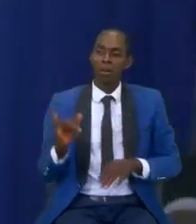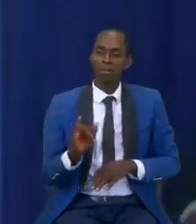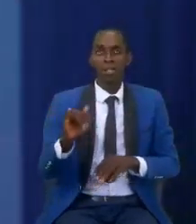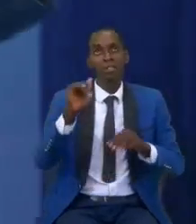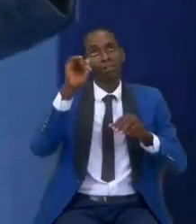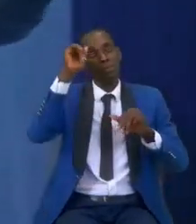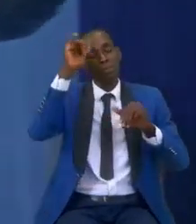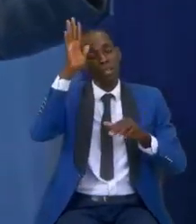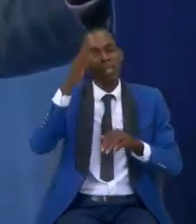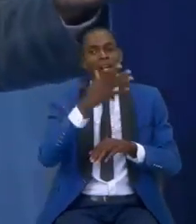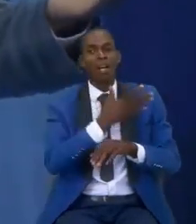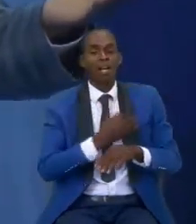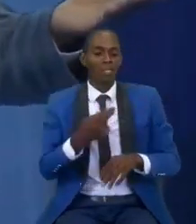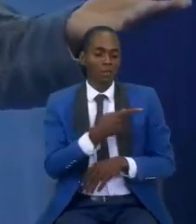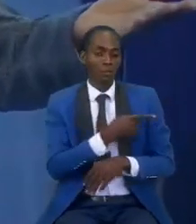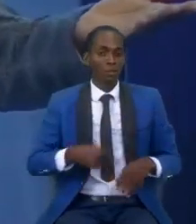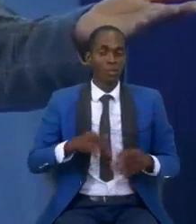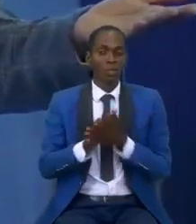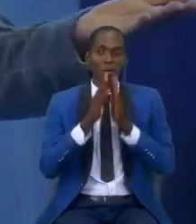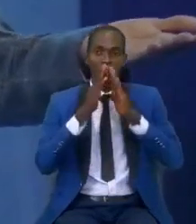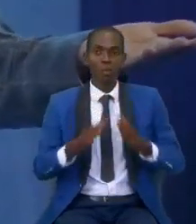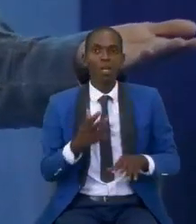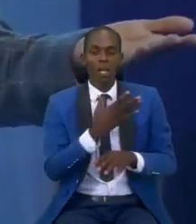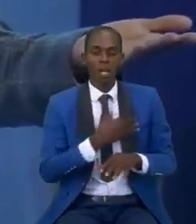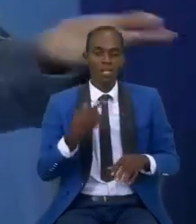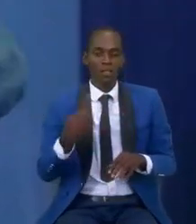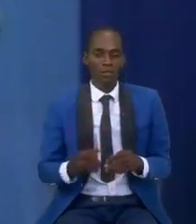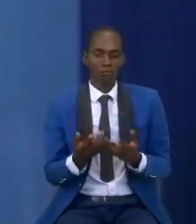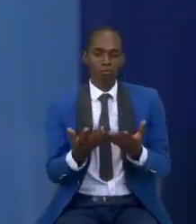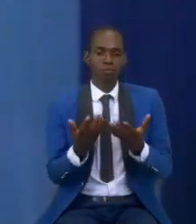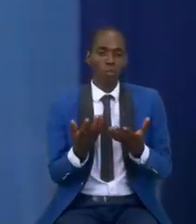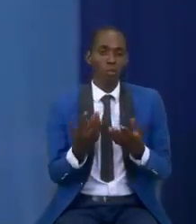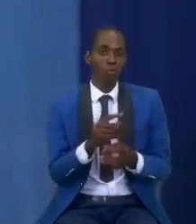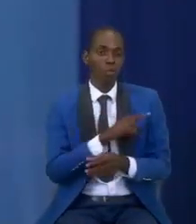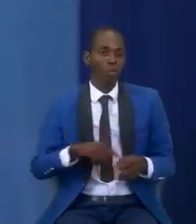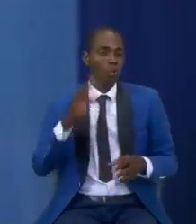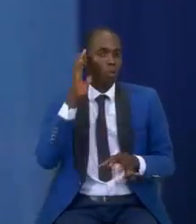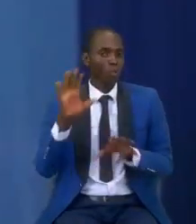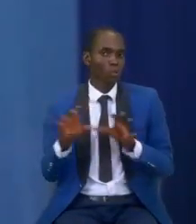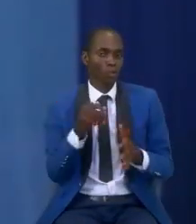said that what he said in chapter 7 came true, Matthew chapter 1. What he said